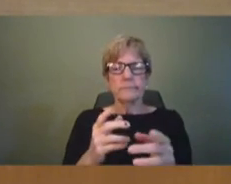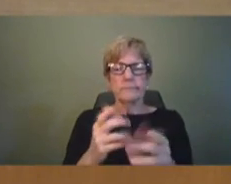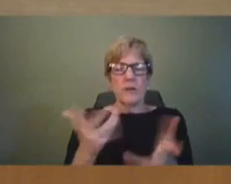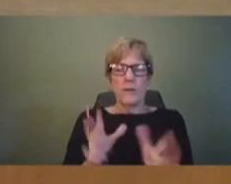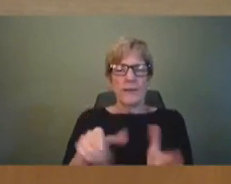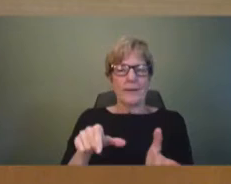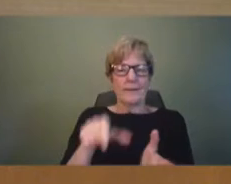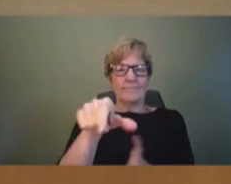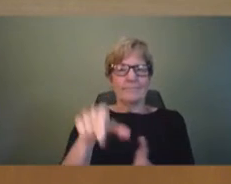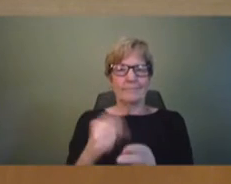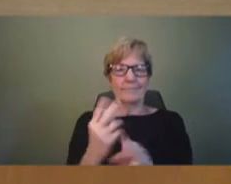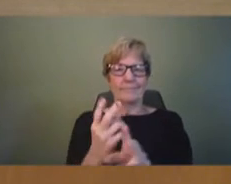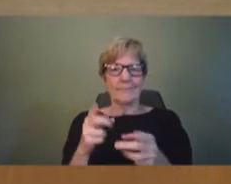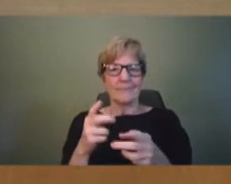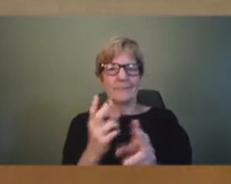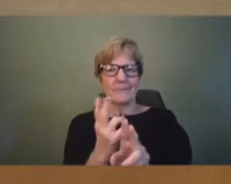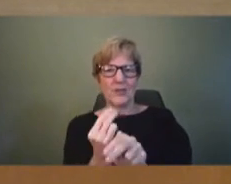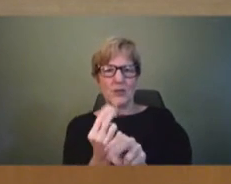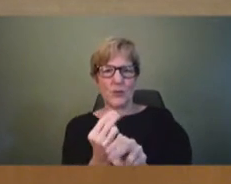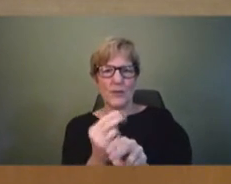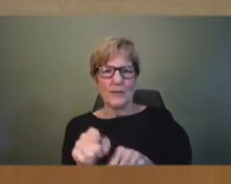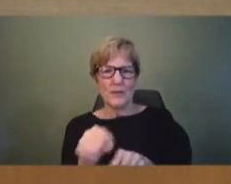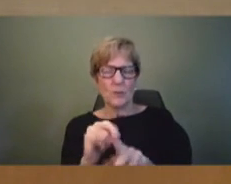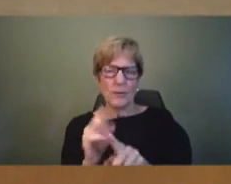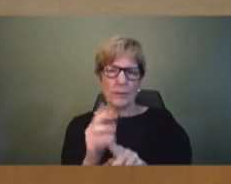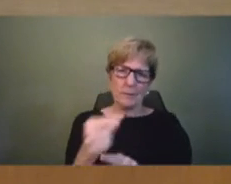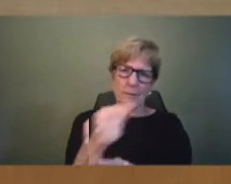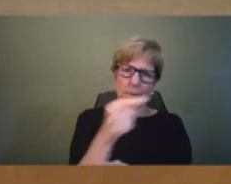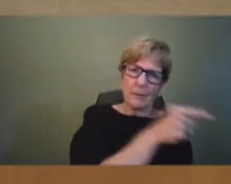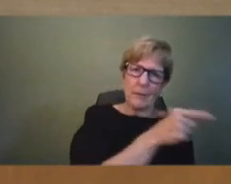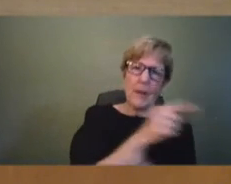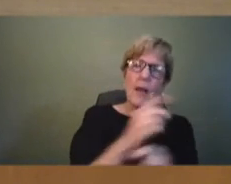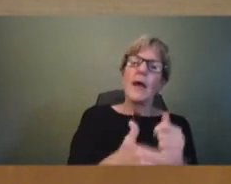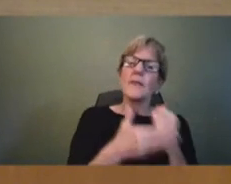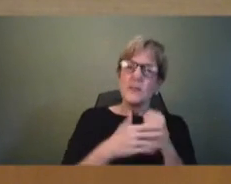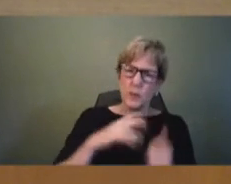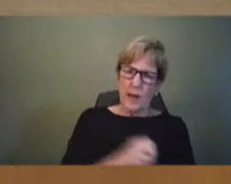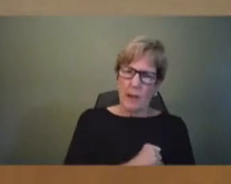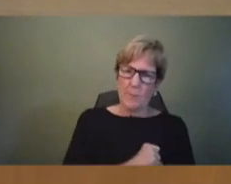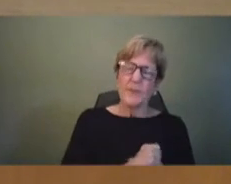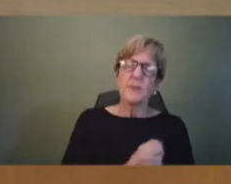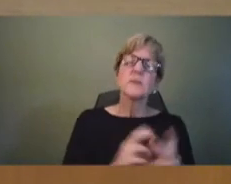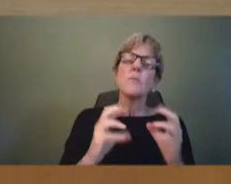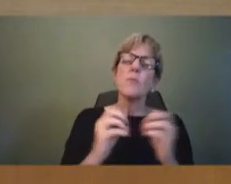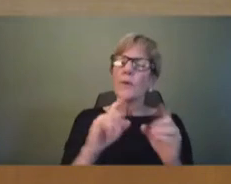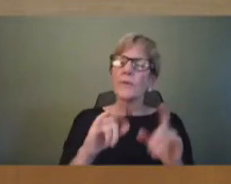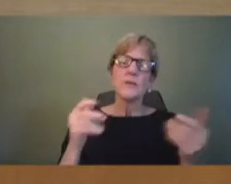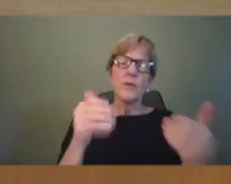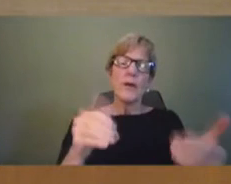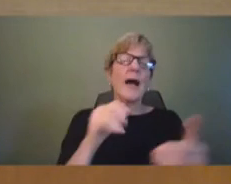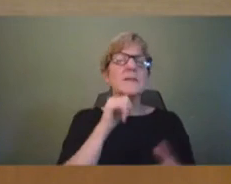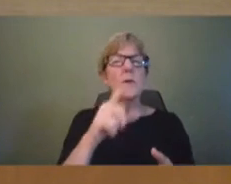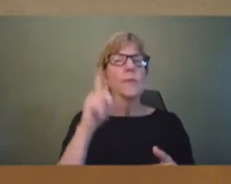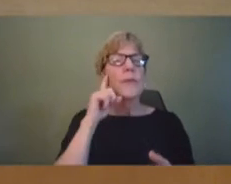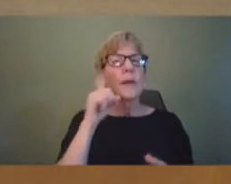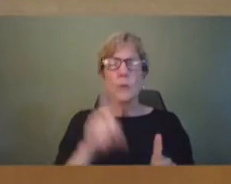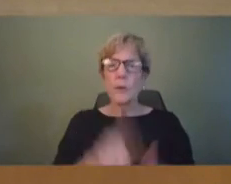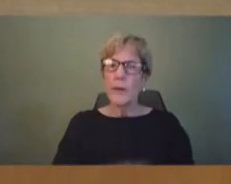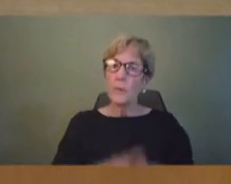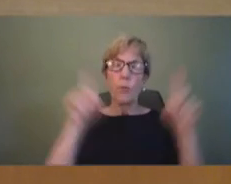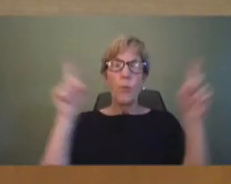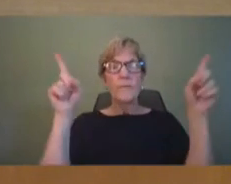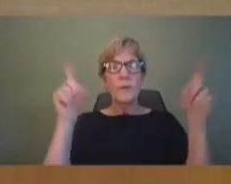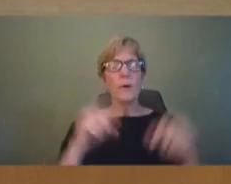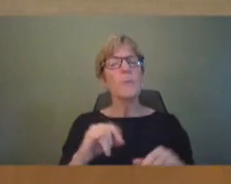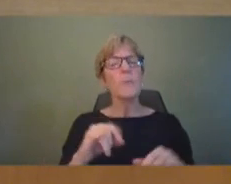some of that form and function of the site which I think this helps us so hopefully we'll see some more of this moving forward so I don't think we're too far apart I I do think we see some